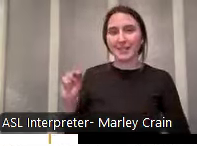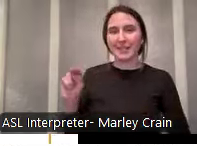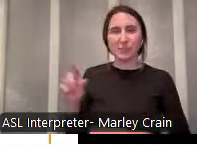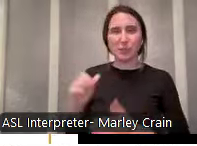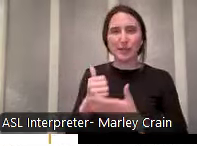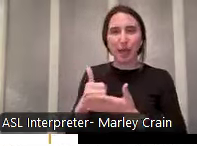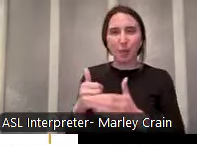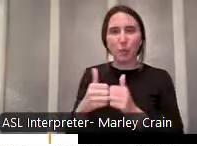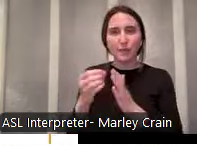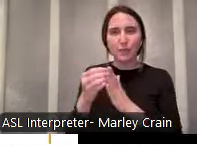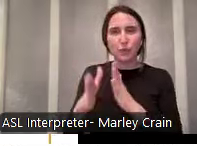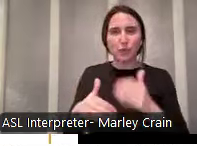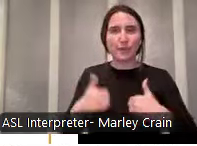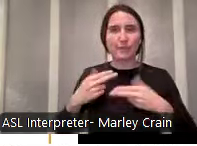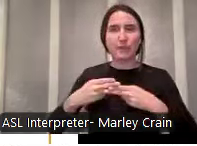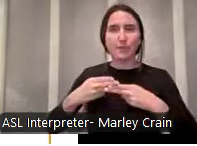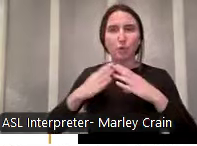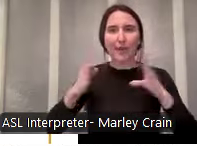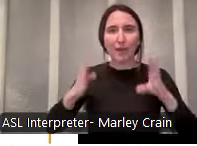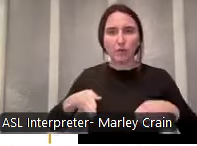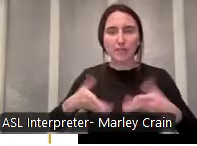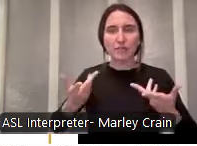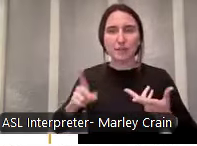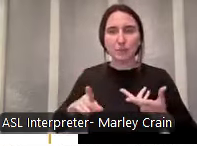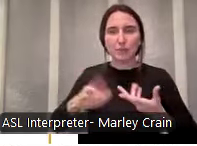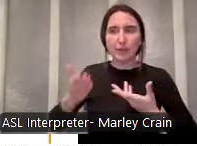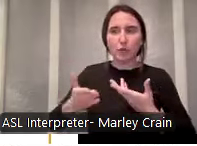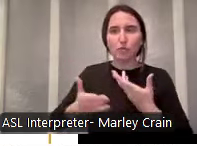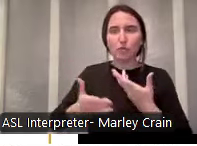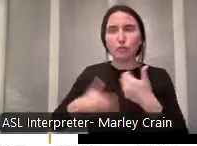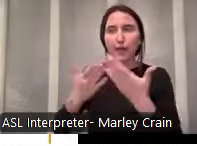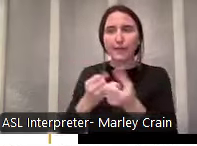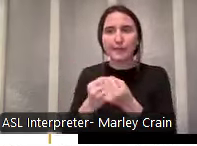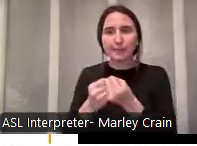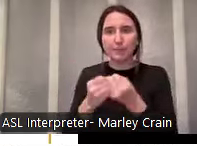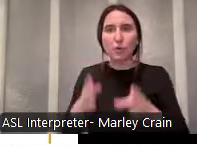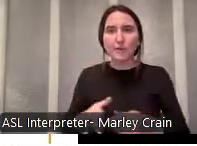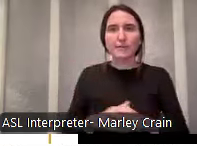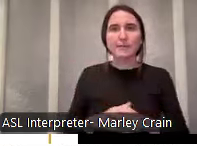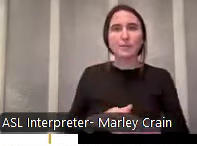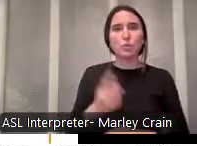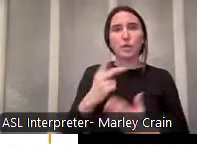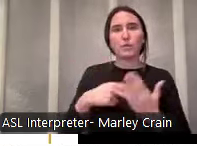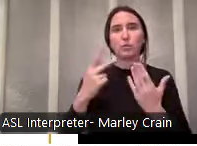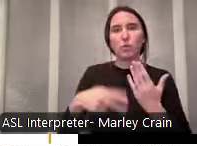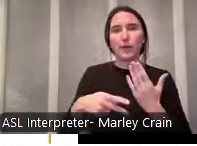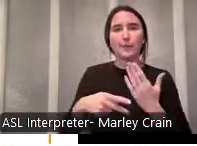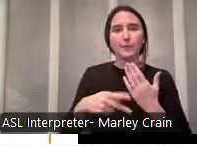focuses exclusively on trying to help students in temporary housing. So you can reach out to